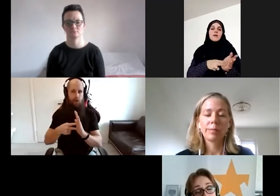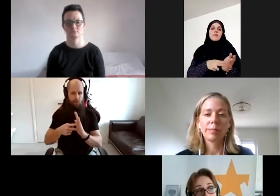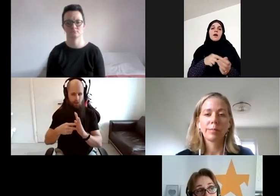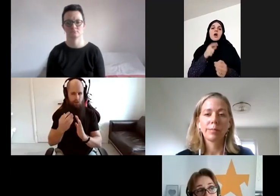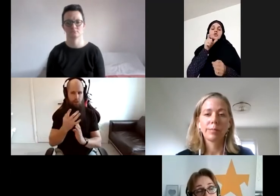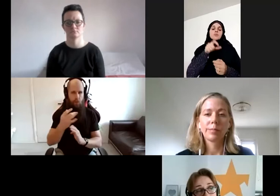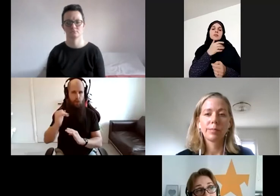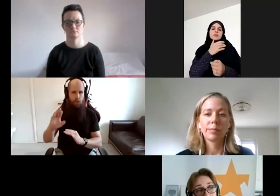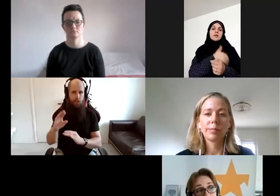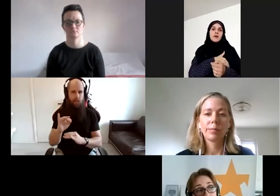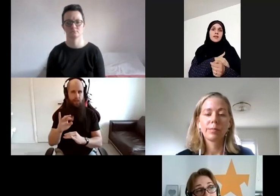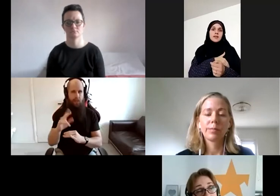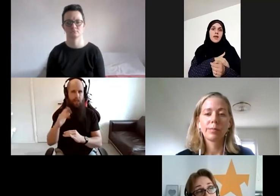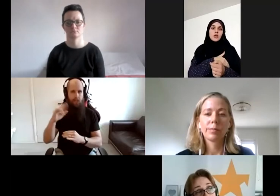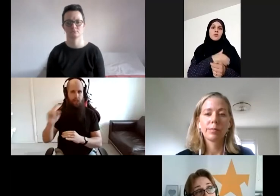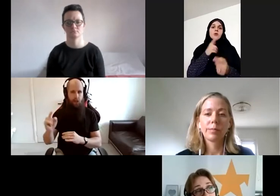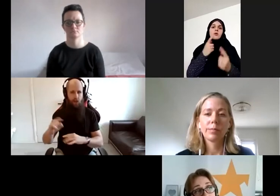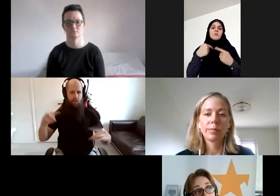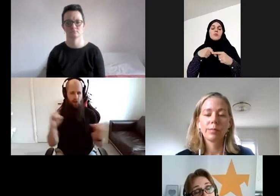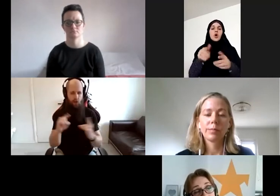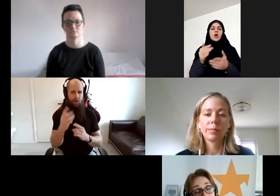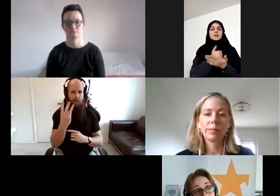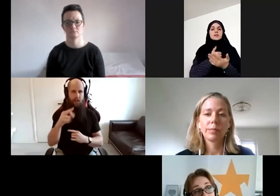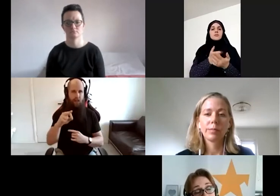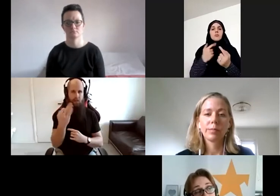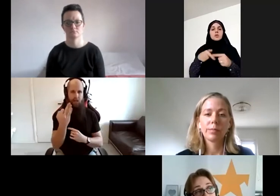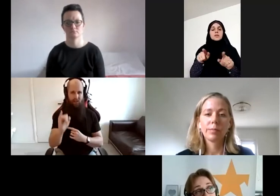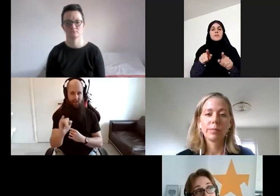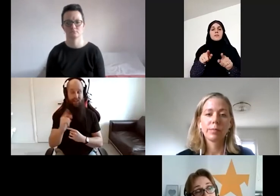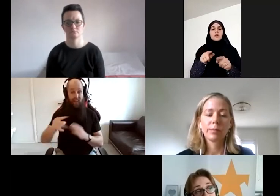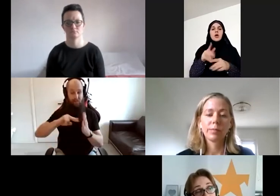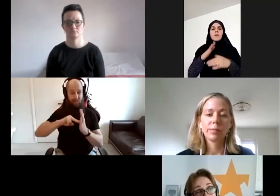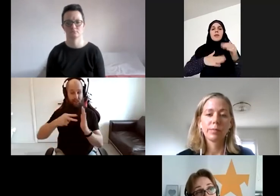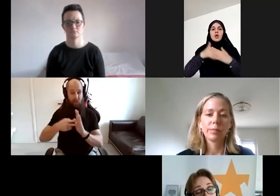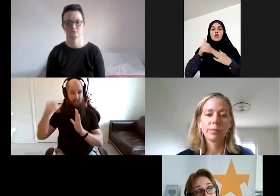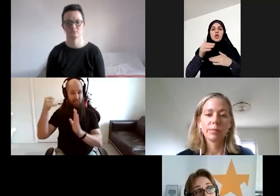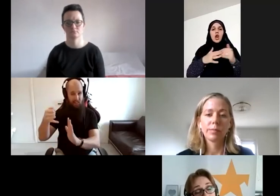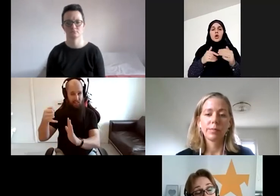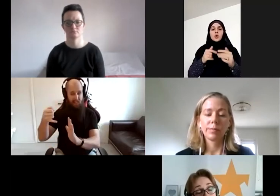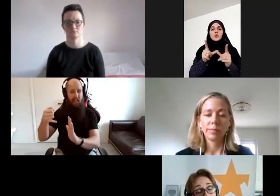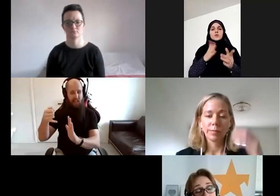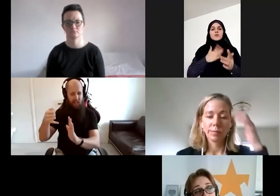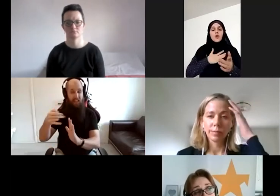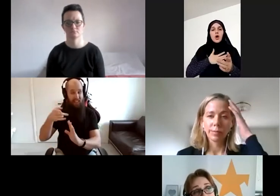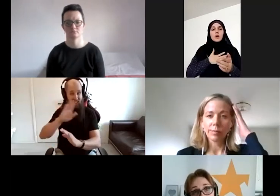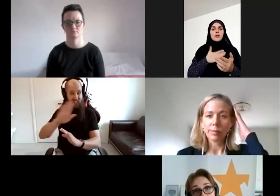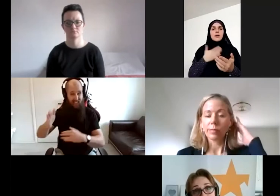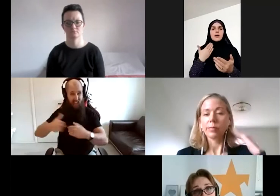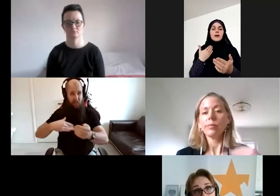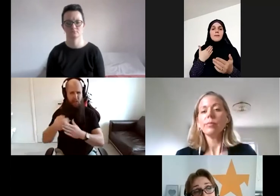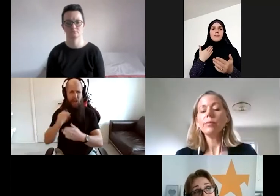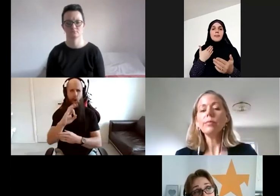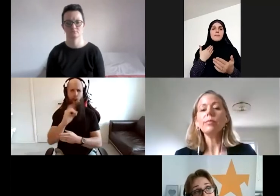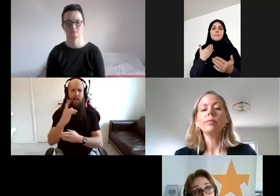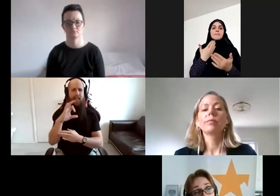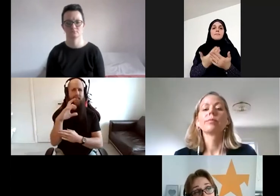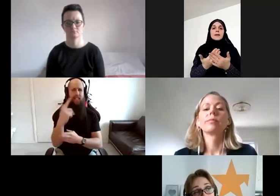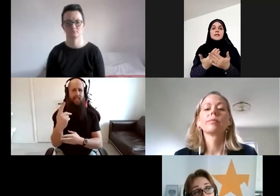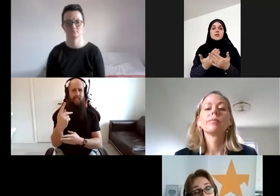or abbreviation DRPI. And that methodology and that work in very holistic monitoring